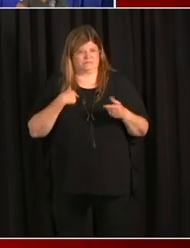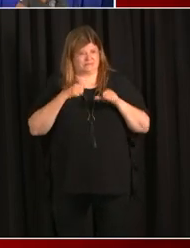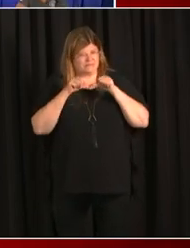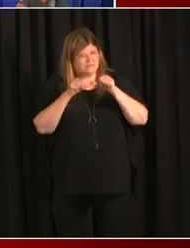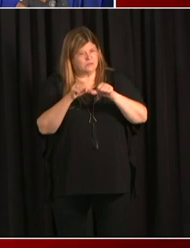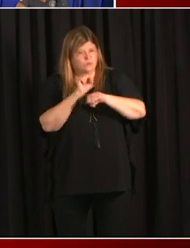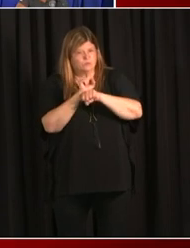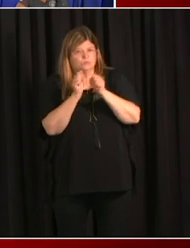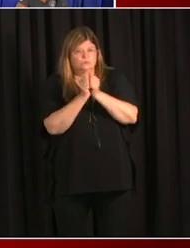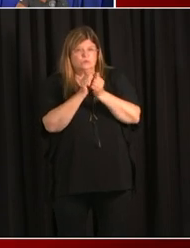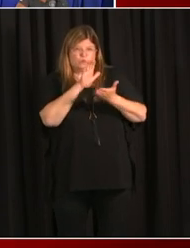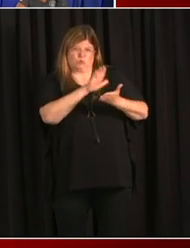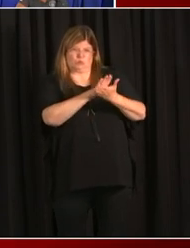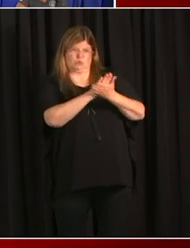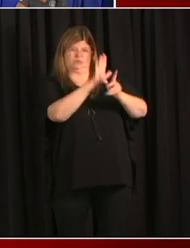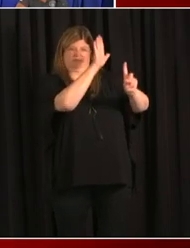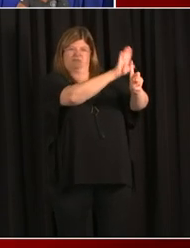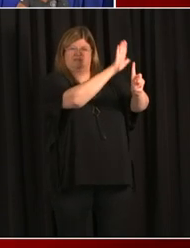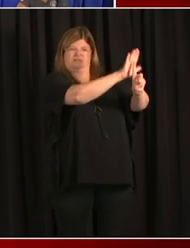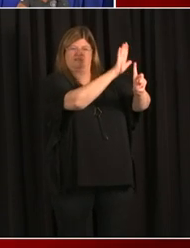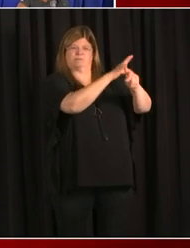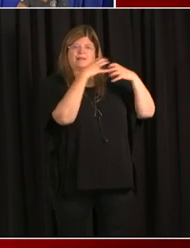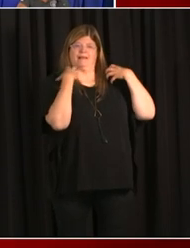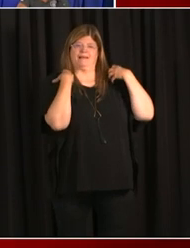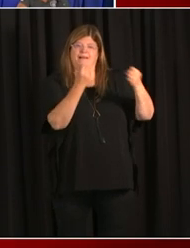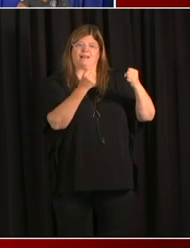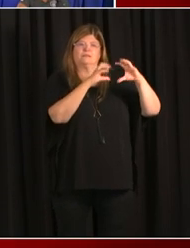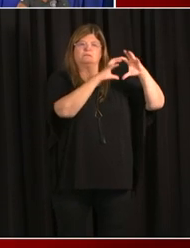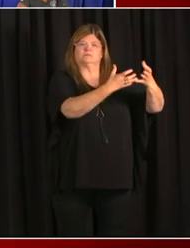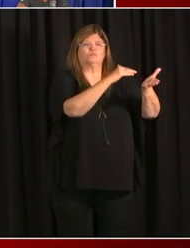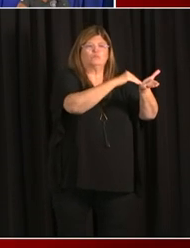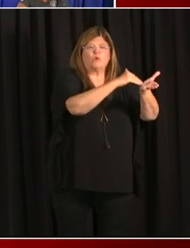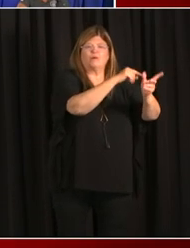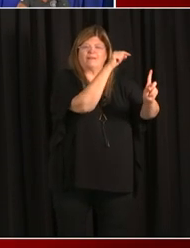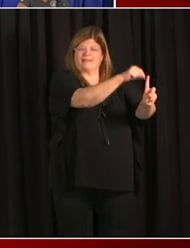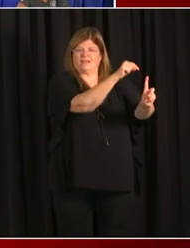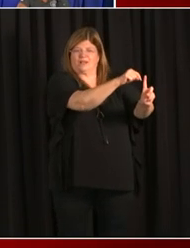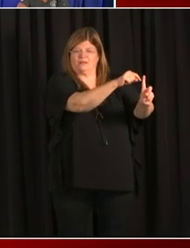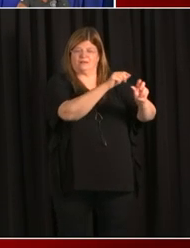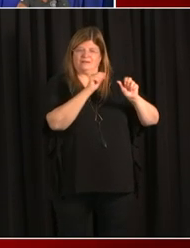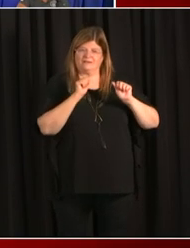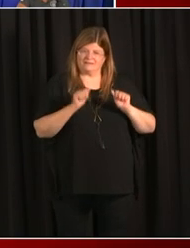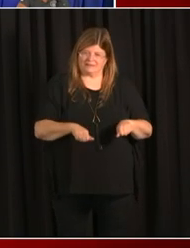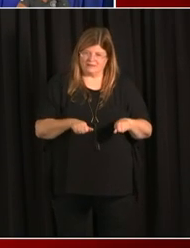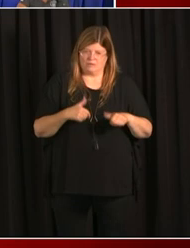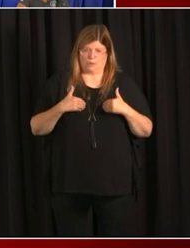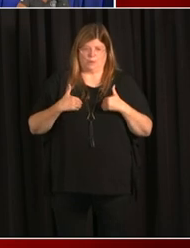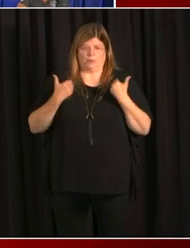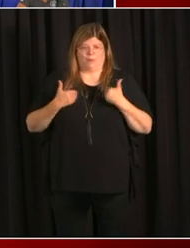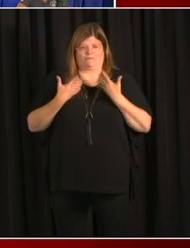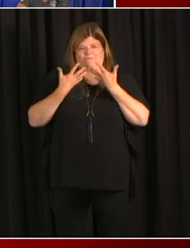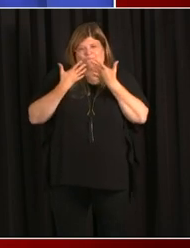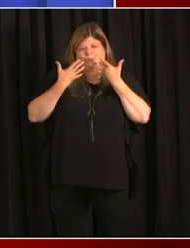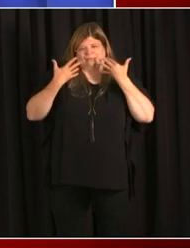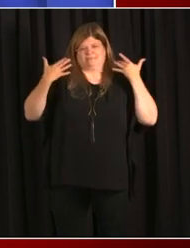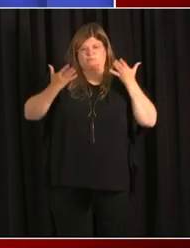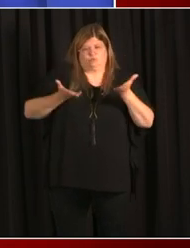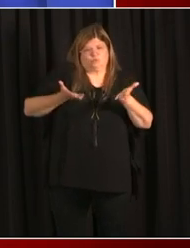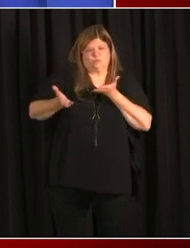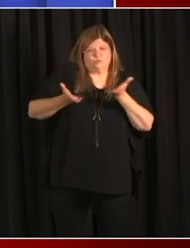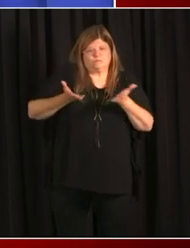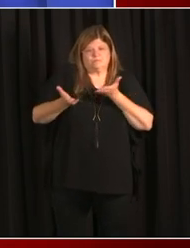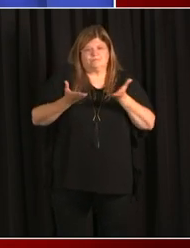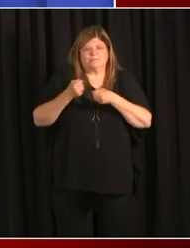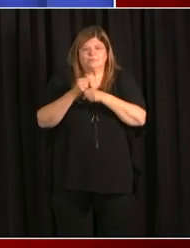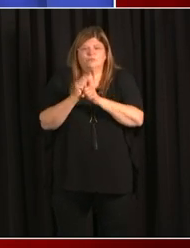school-based health centers and also our community health providers who provide what we call adolescent-friendly services to ensure that